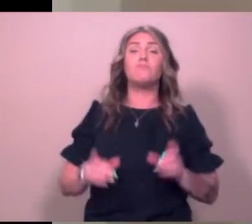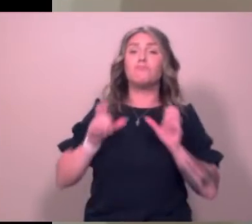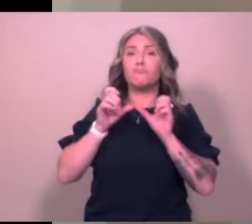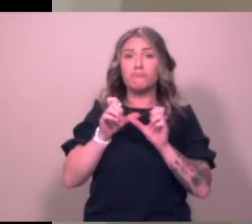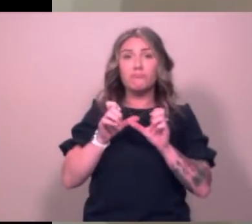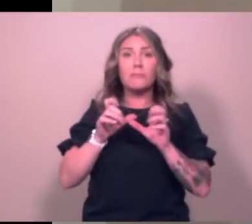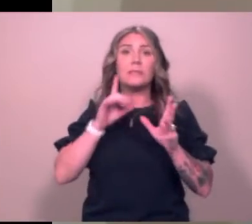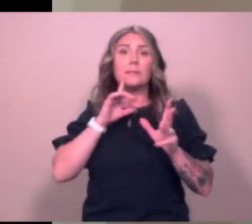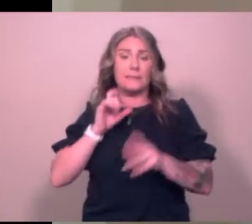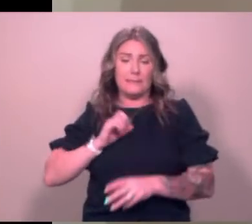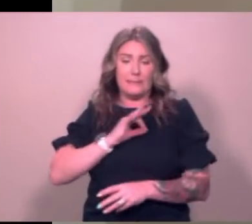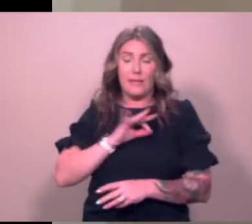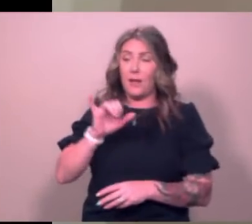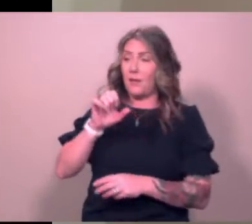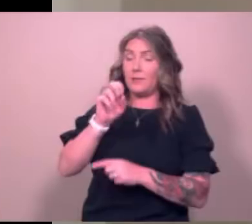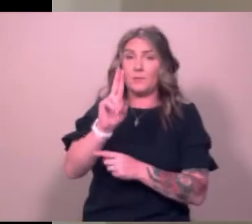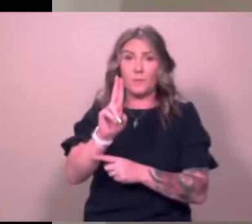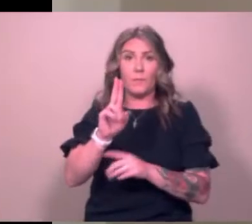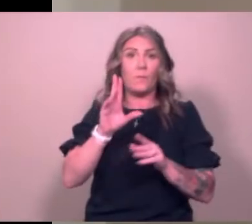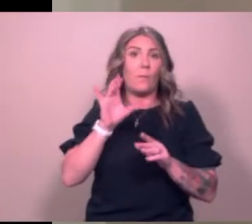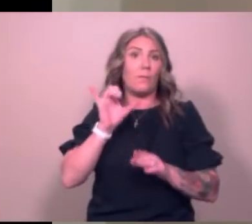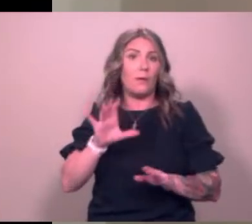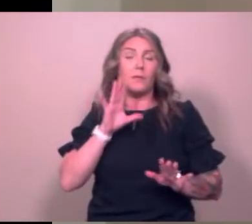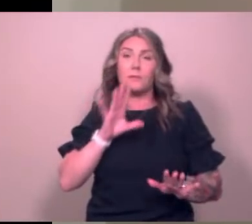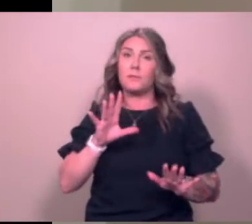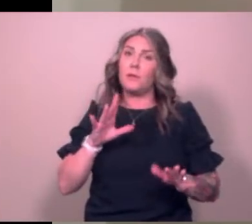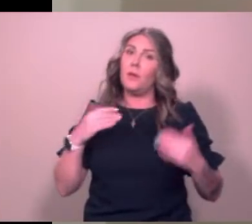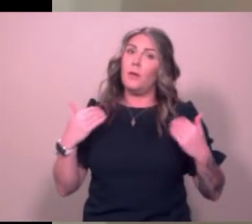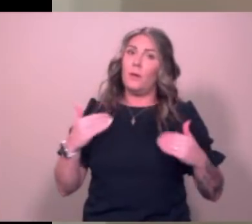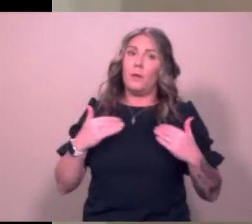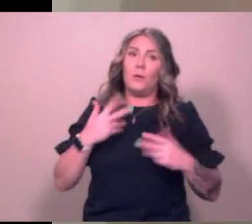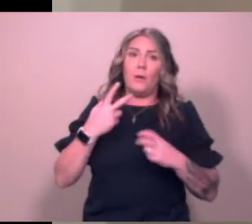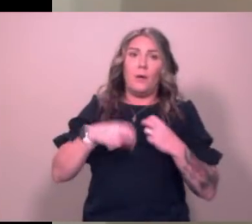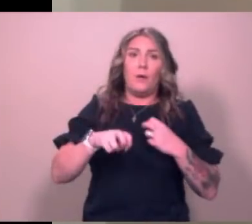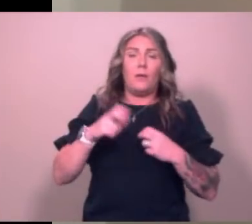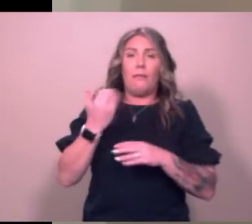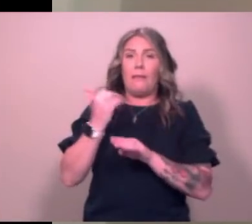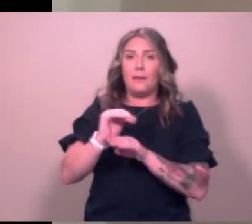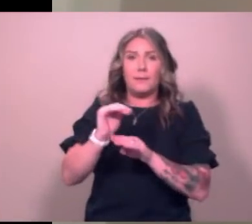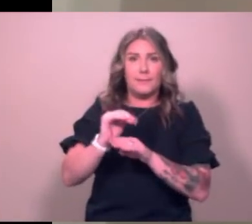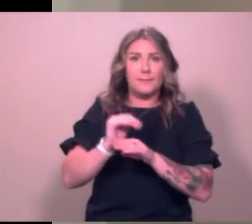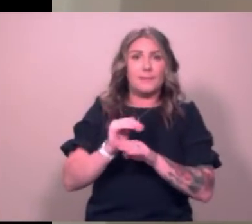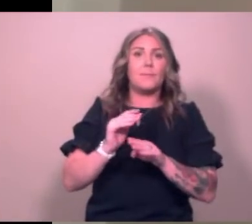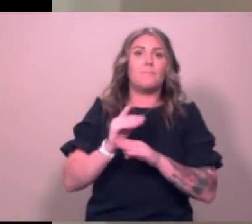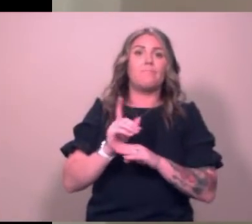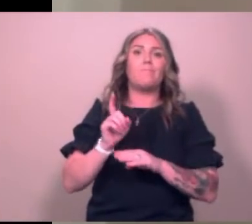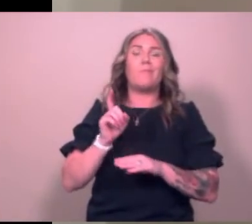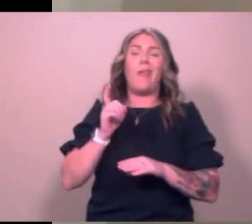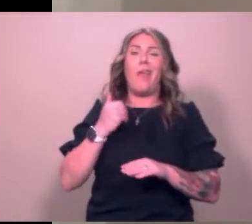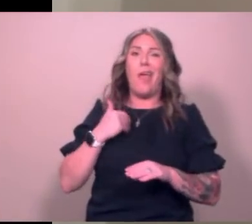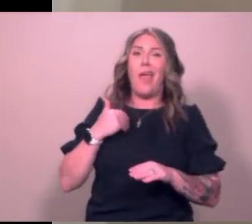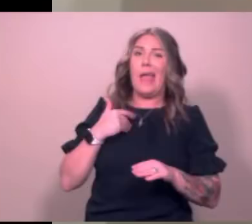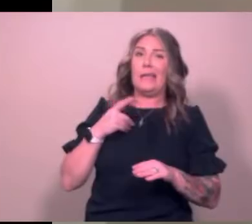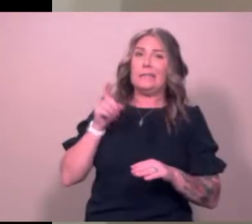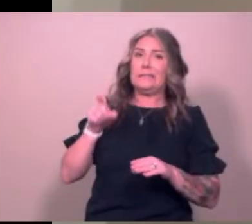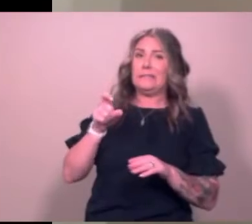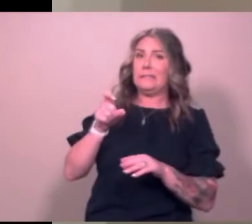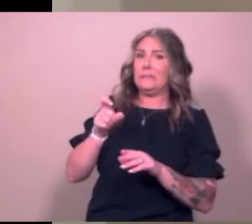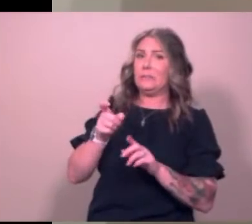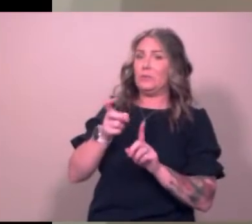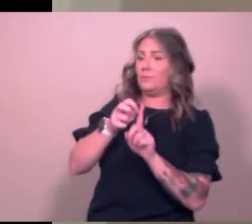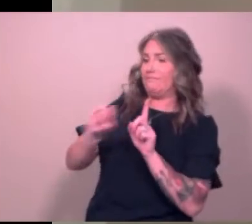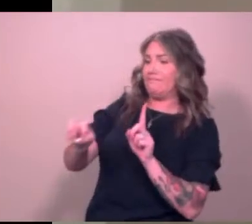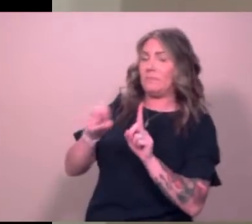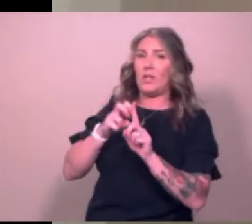in the ICU, which has been a feat. Last night, we did have to overflow into our recovery room with